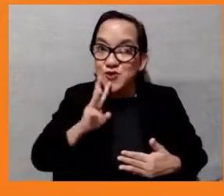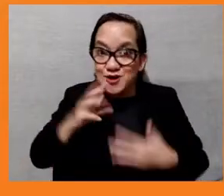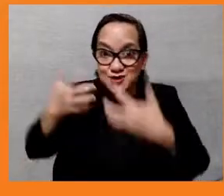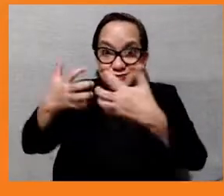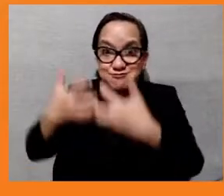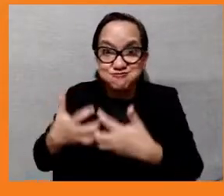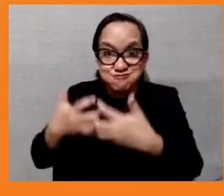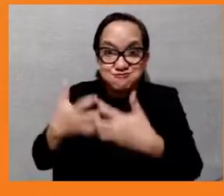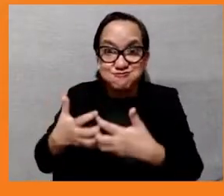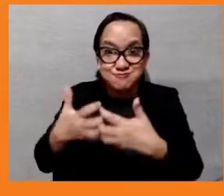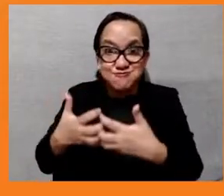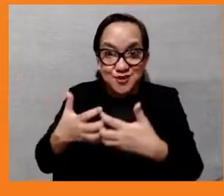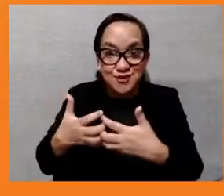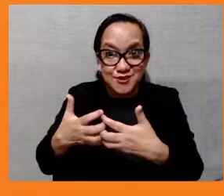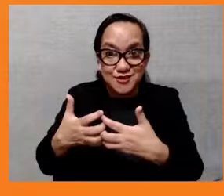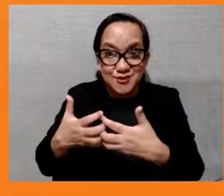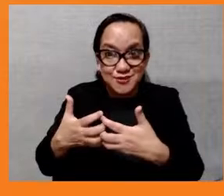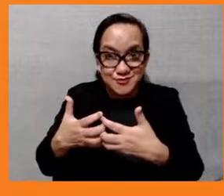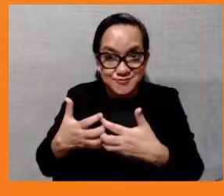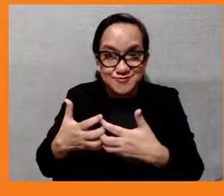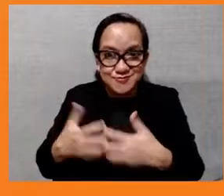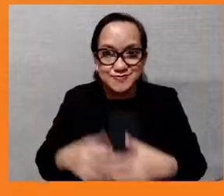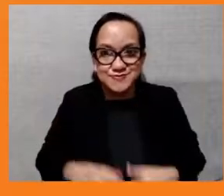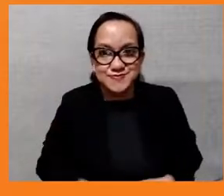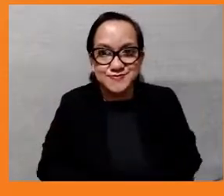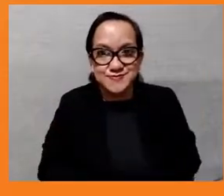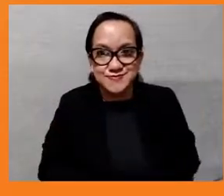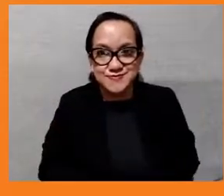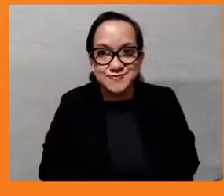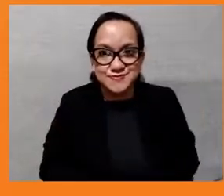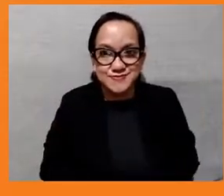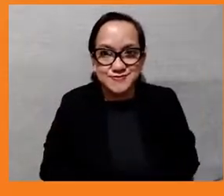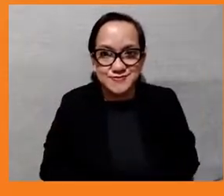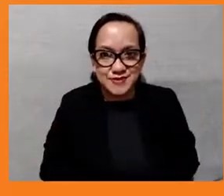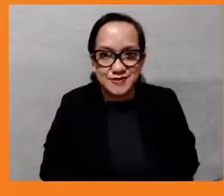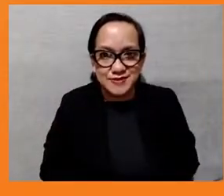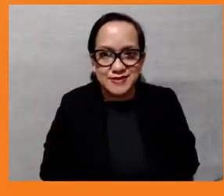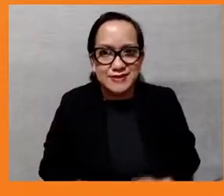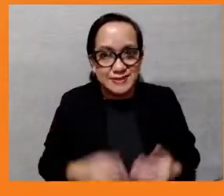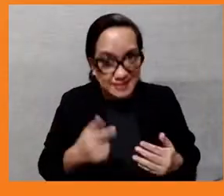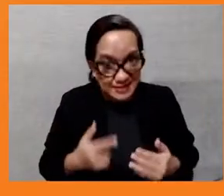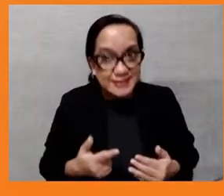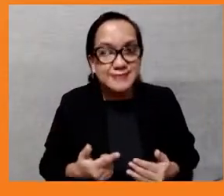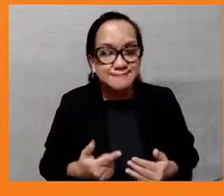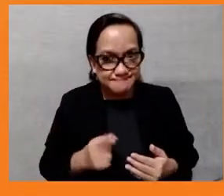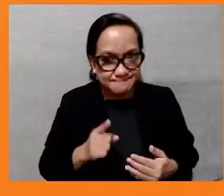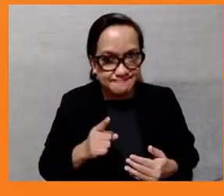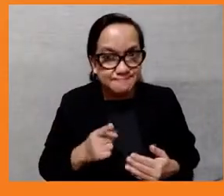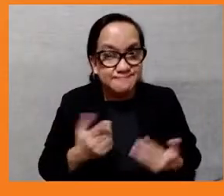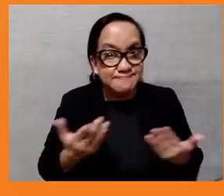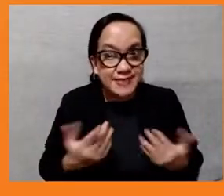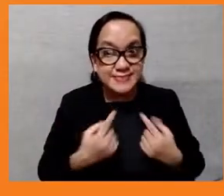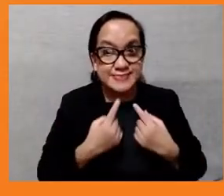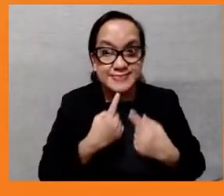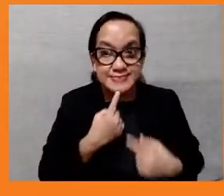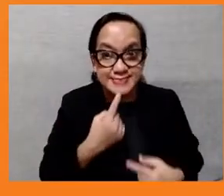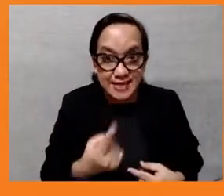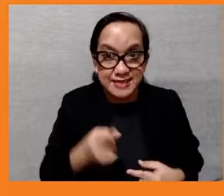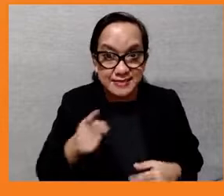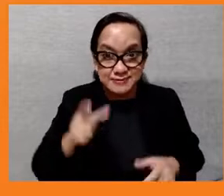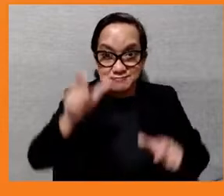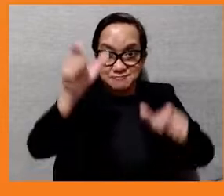and they just announced that this the loans are SDG consistent or